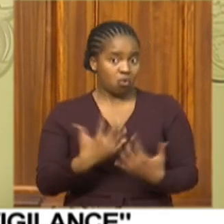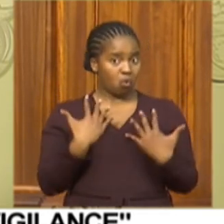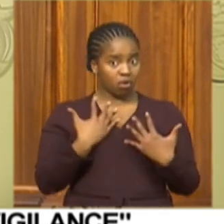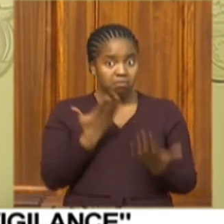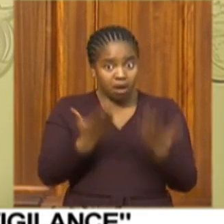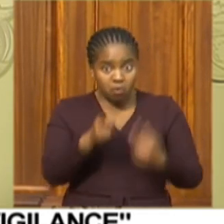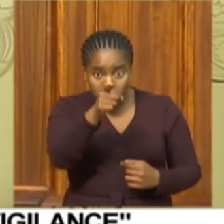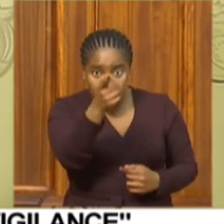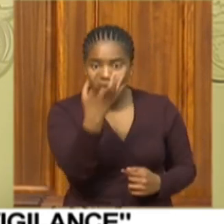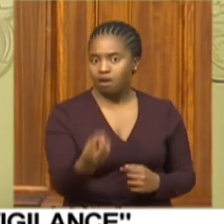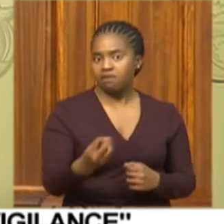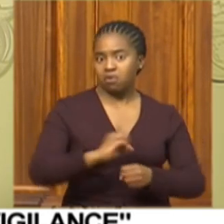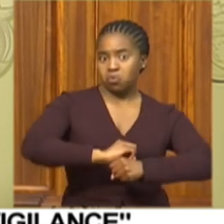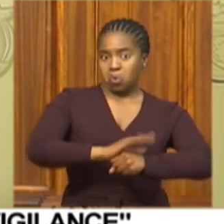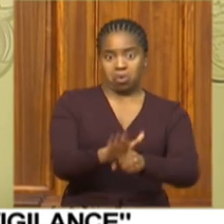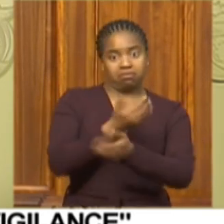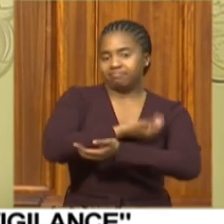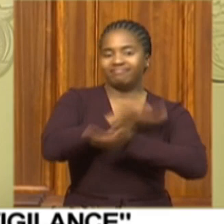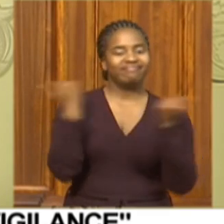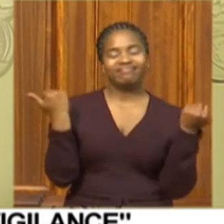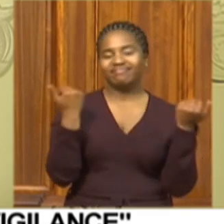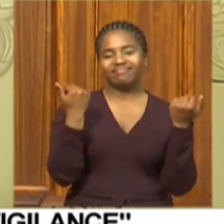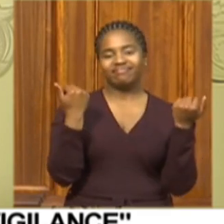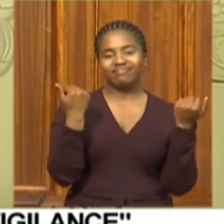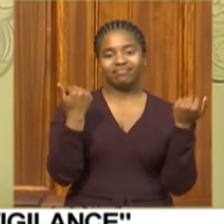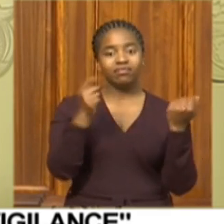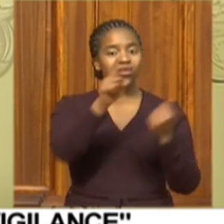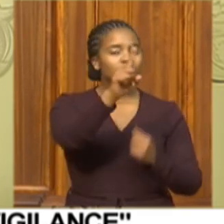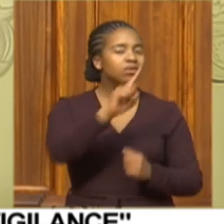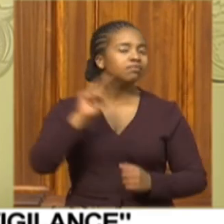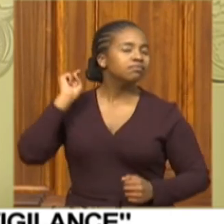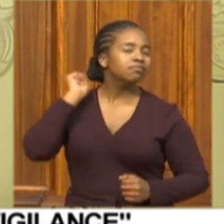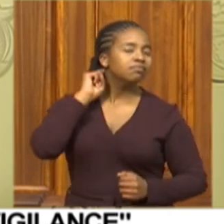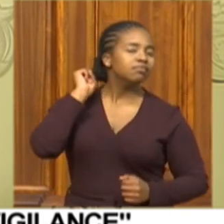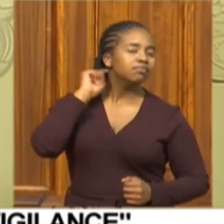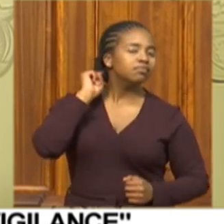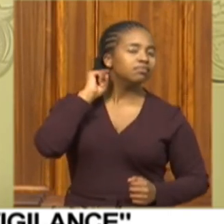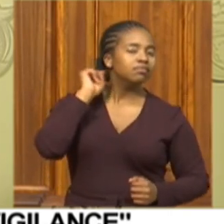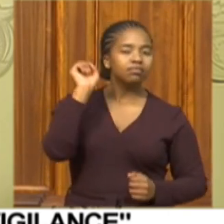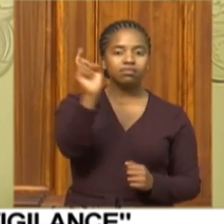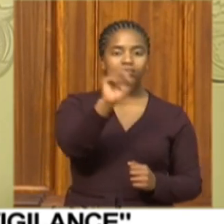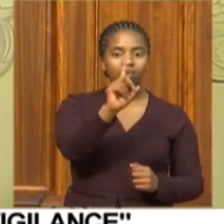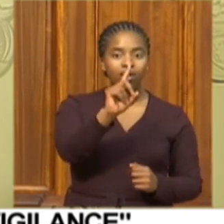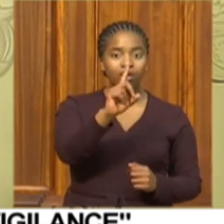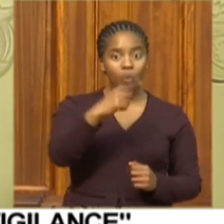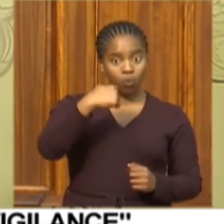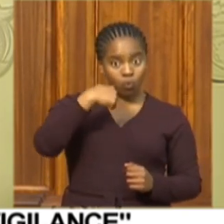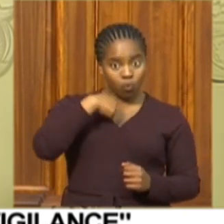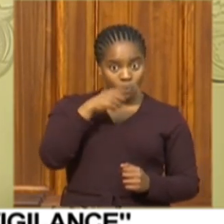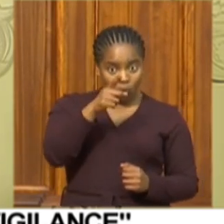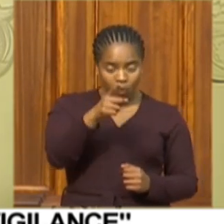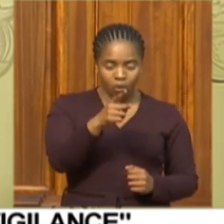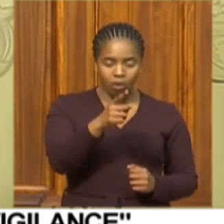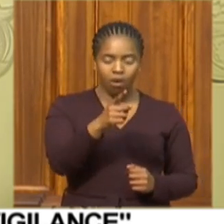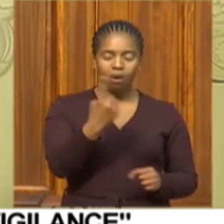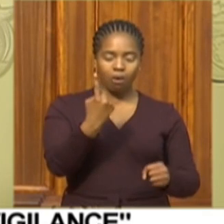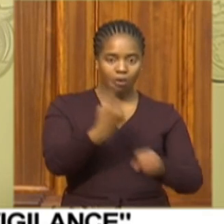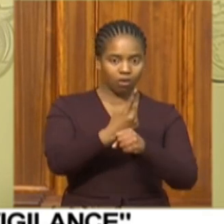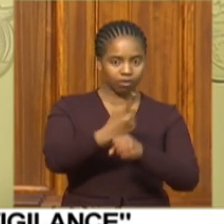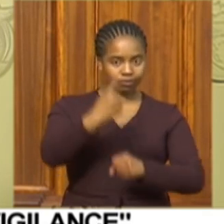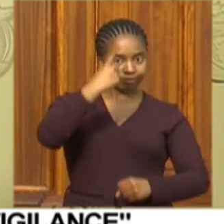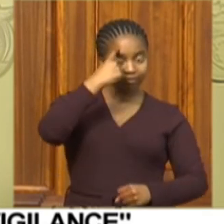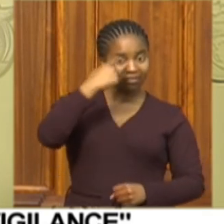could. With this in mind, each one of us should consider ourselves